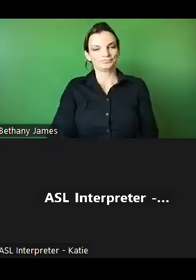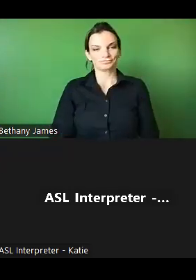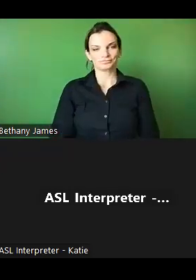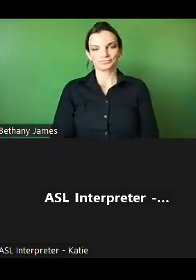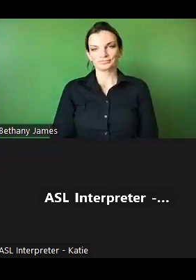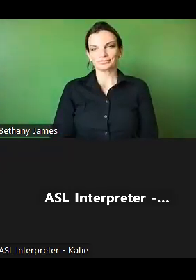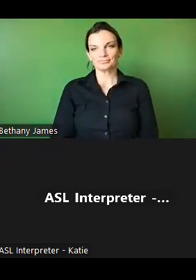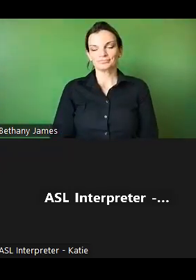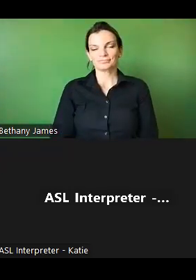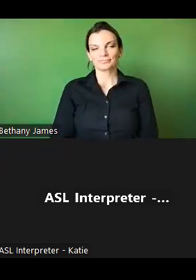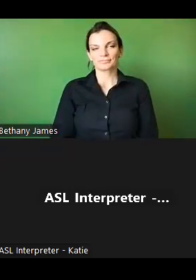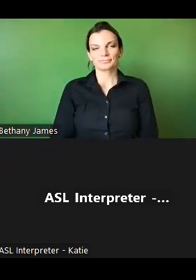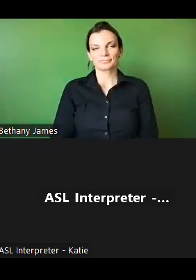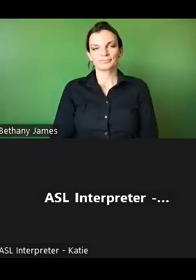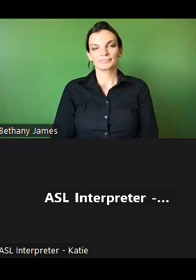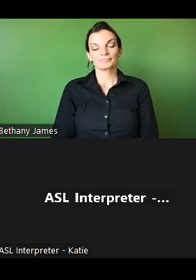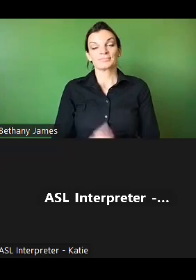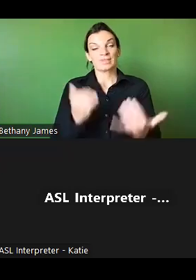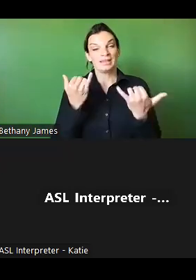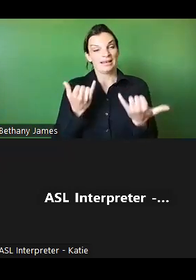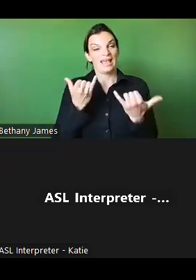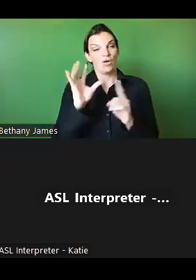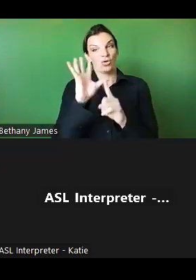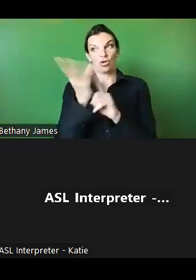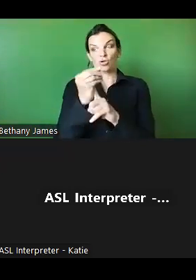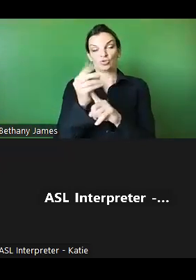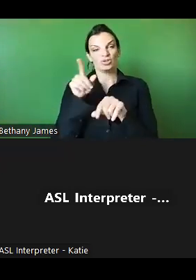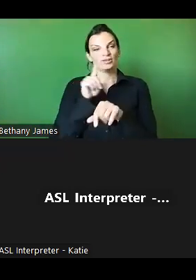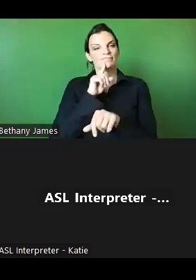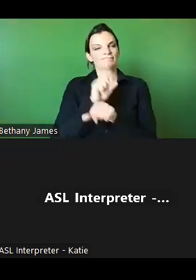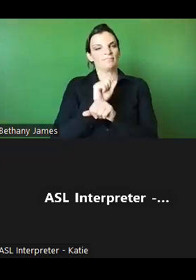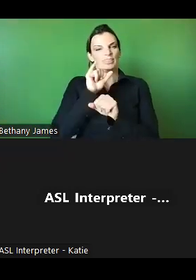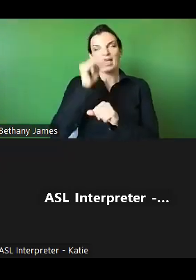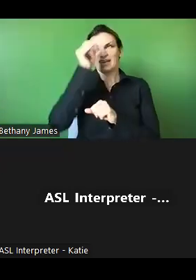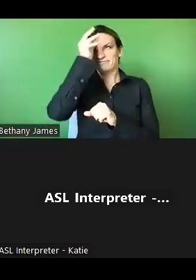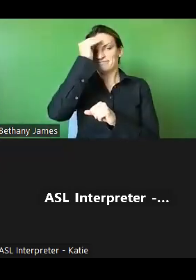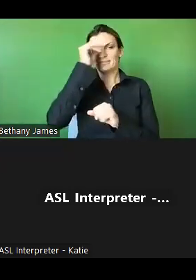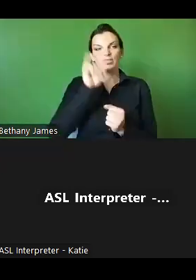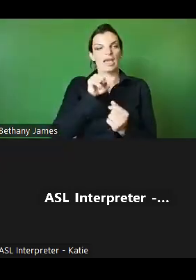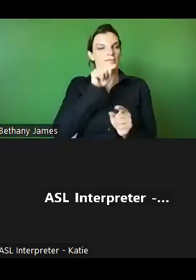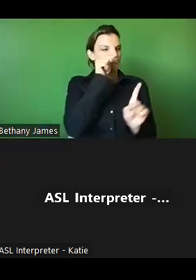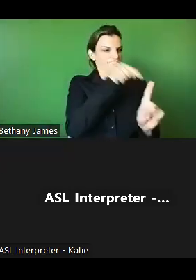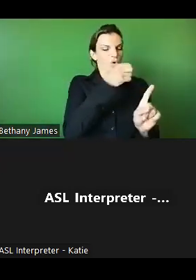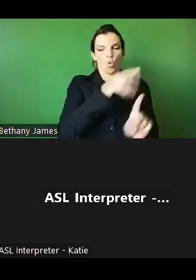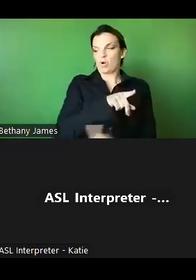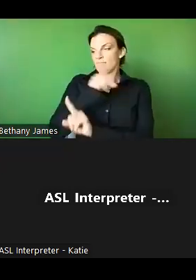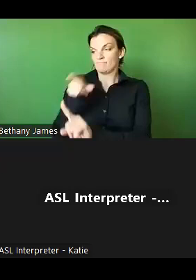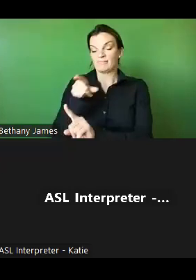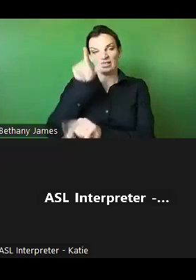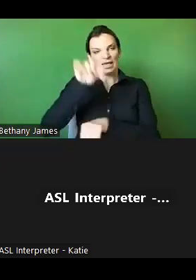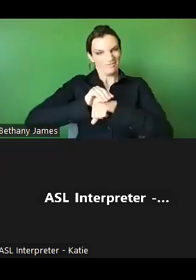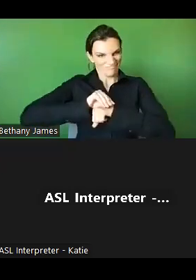is infecting the current cultural moment and how we conceptualize and discuss many issues involving mental